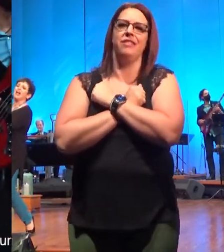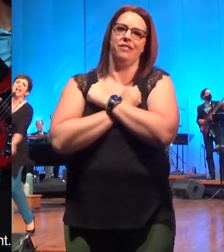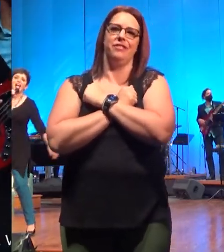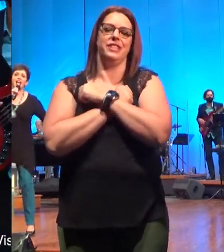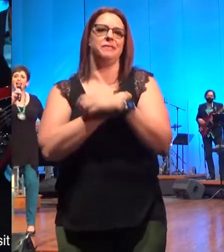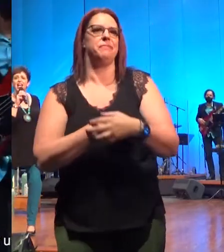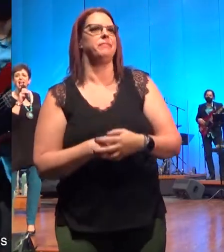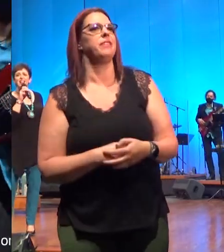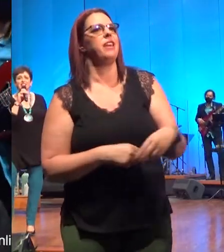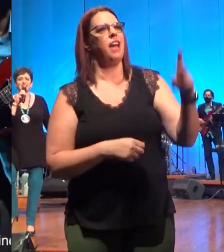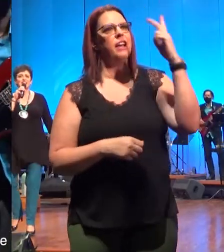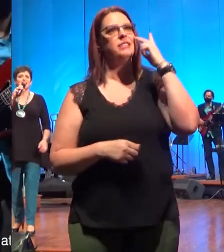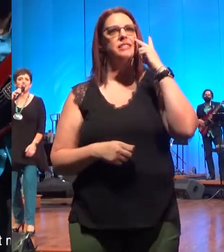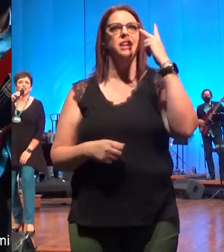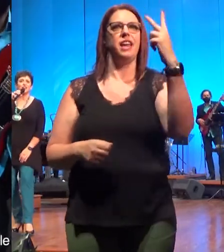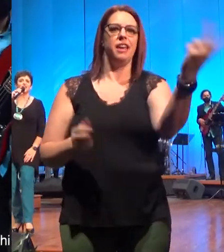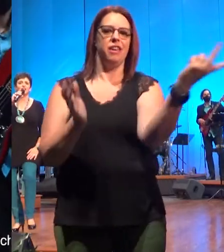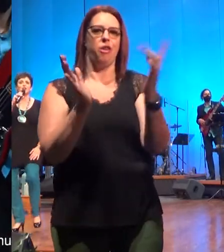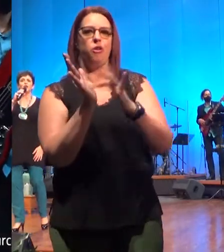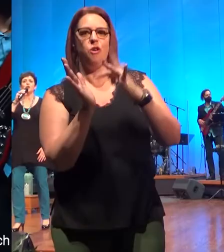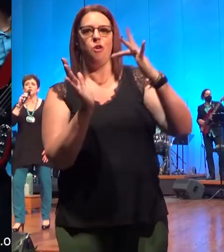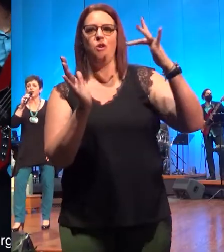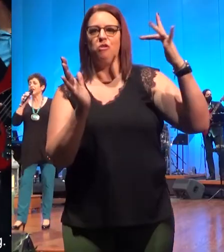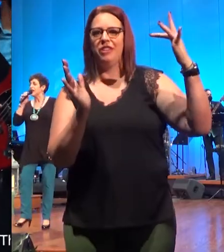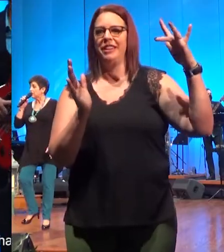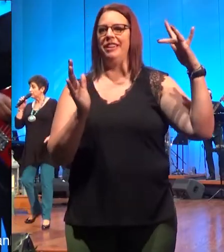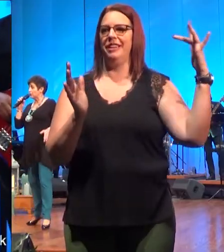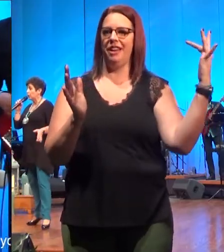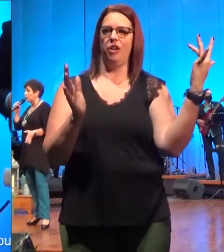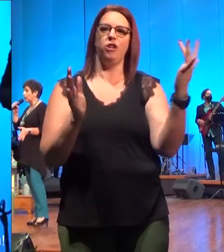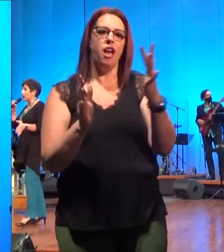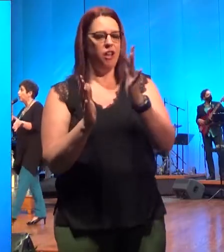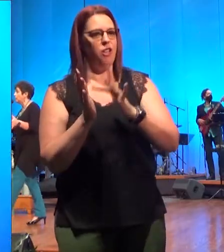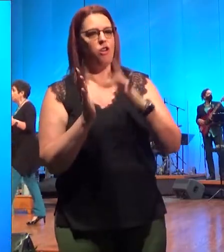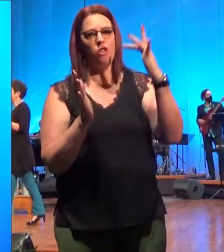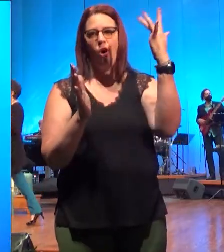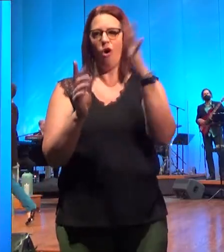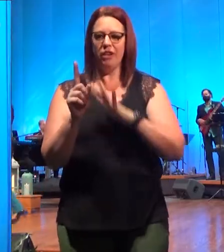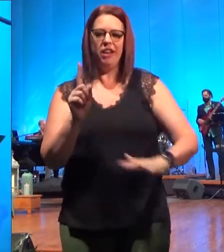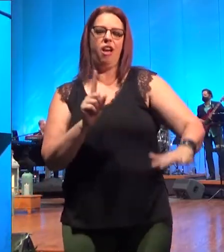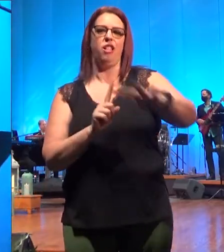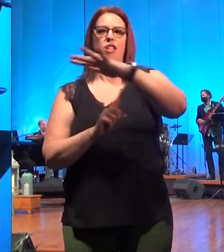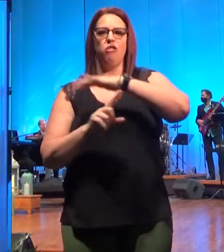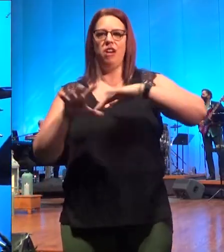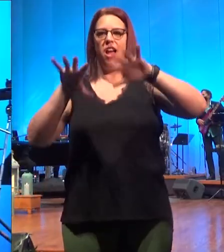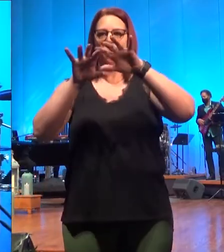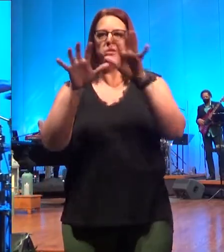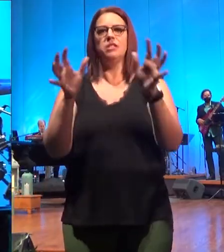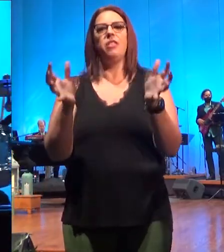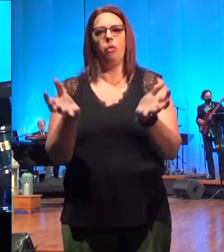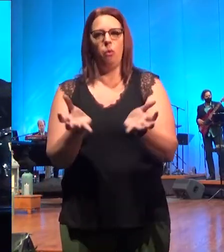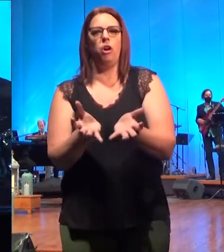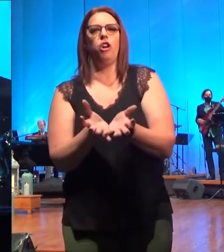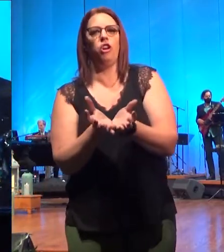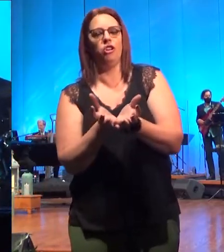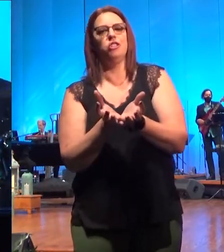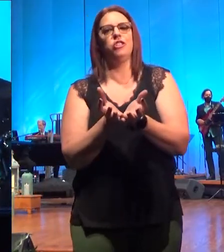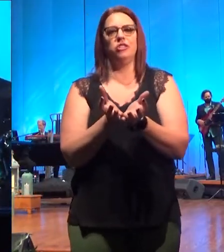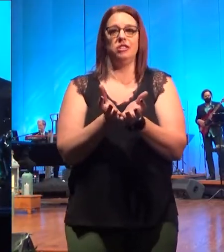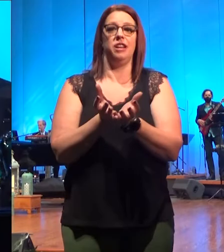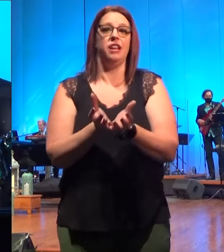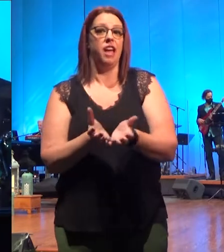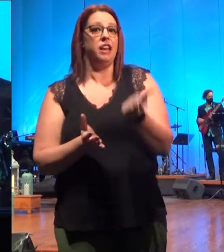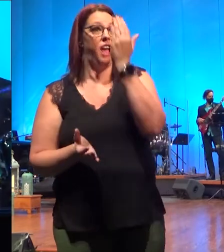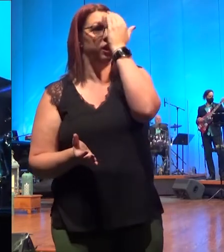love. I see the glory, there's glory all around in the world,